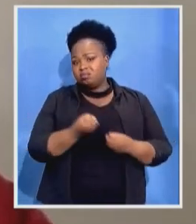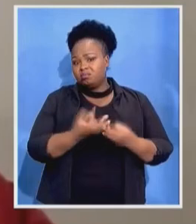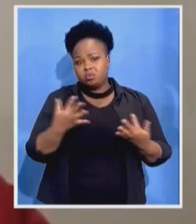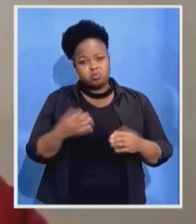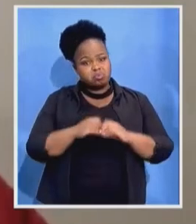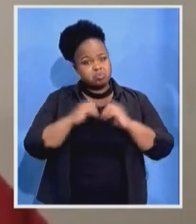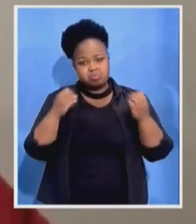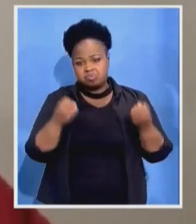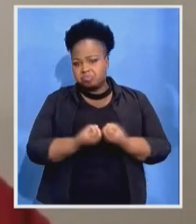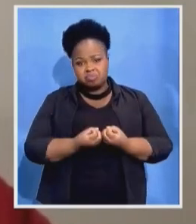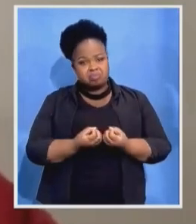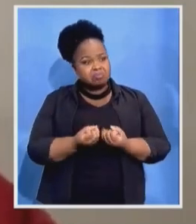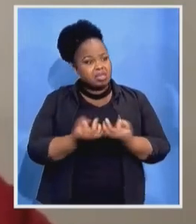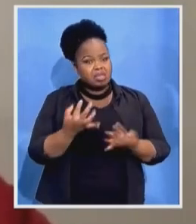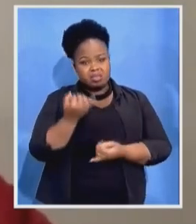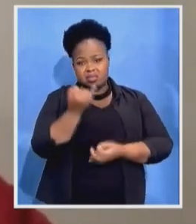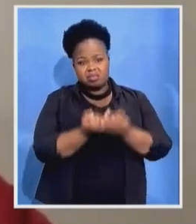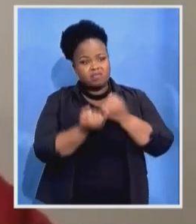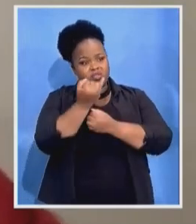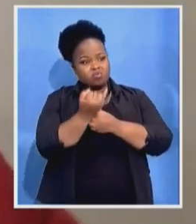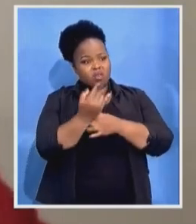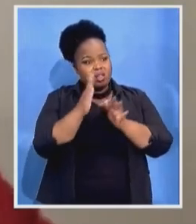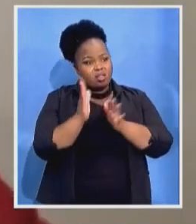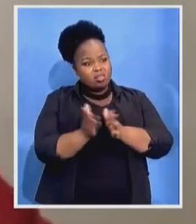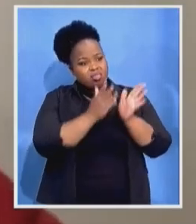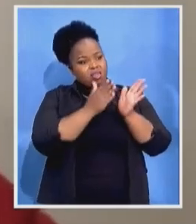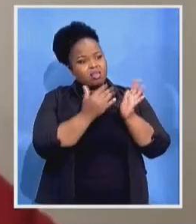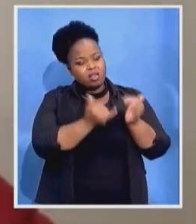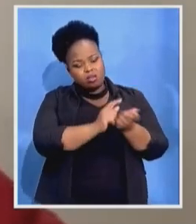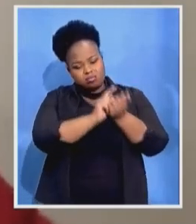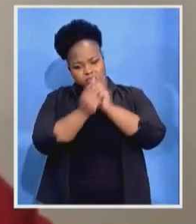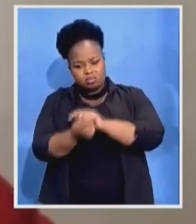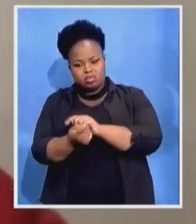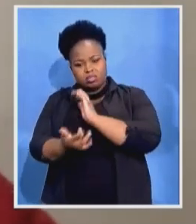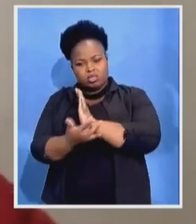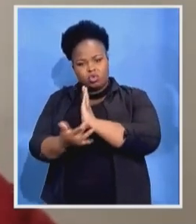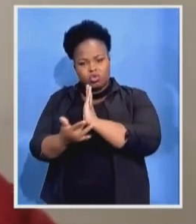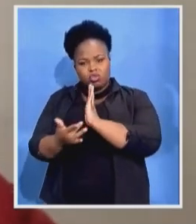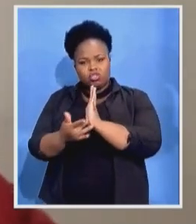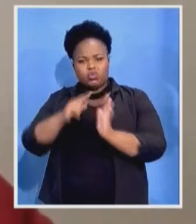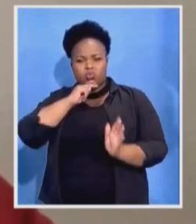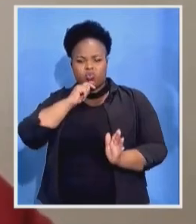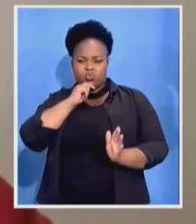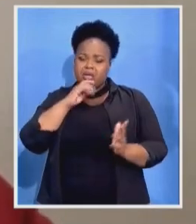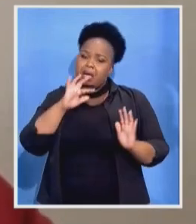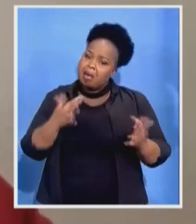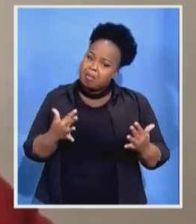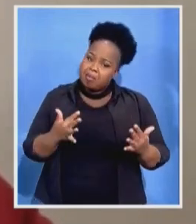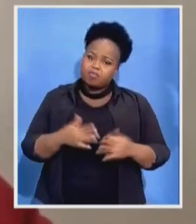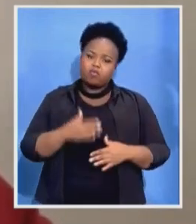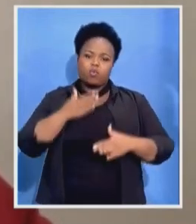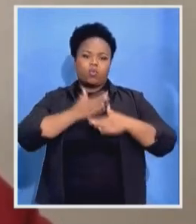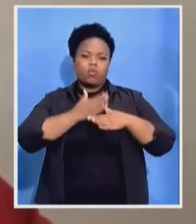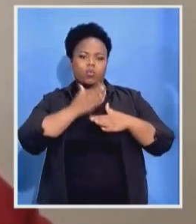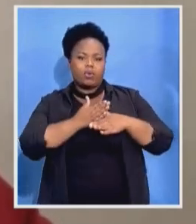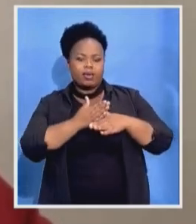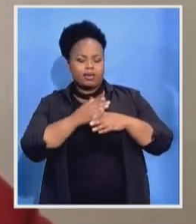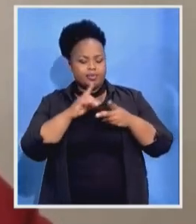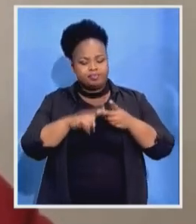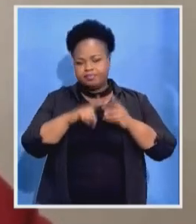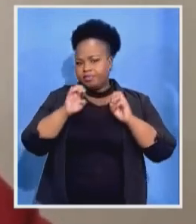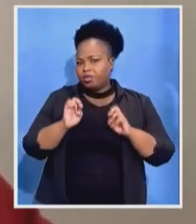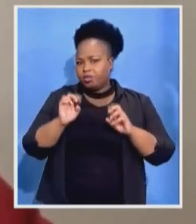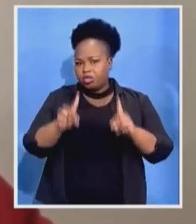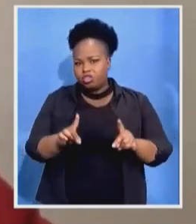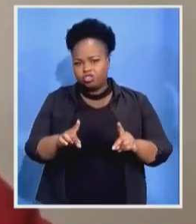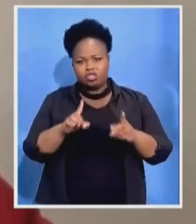digital space for purposes of work, including education and training. In